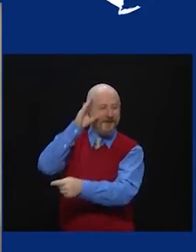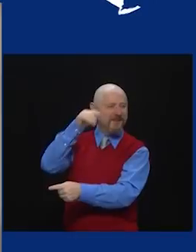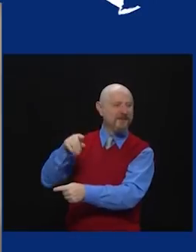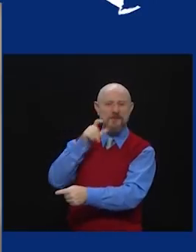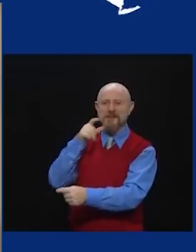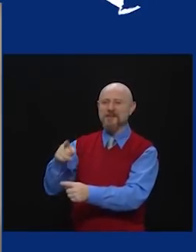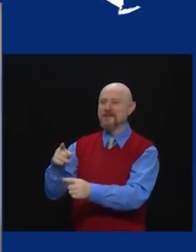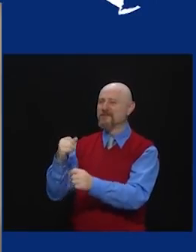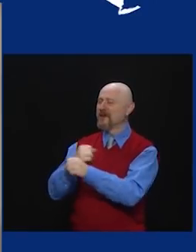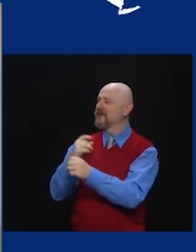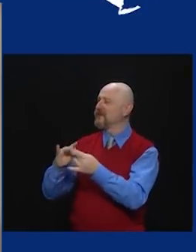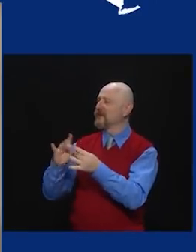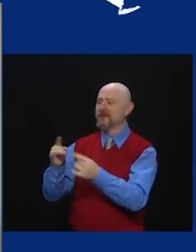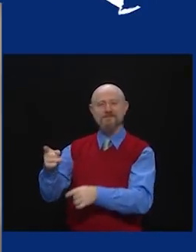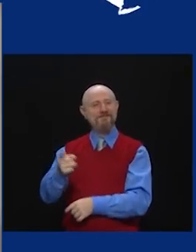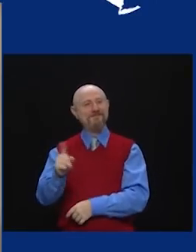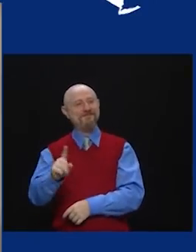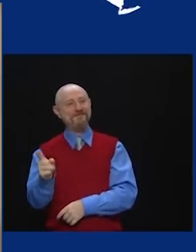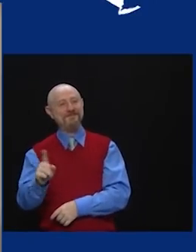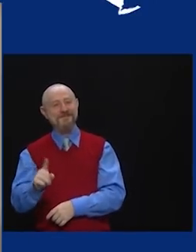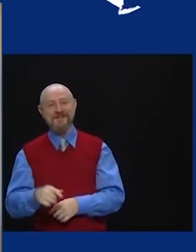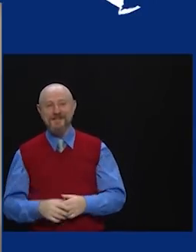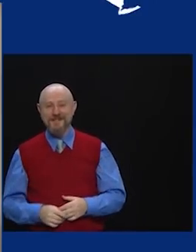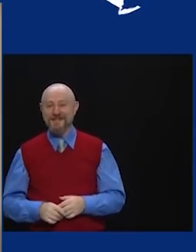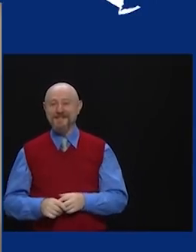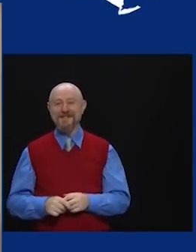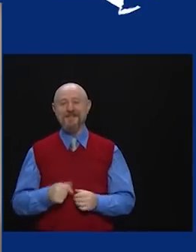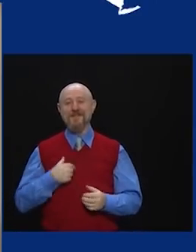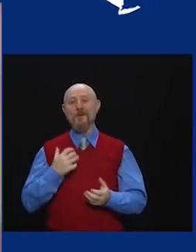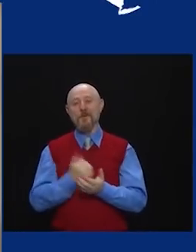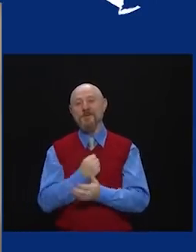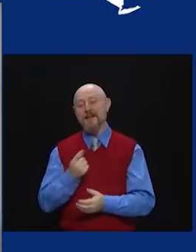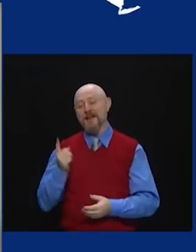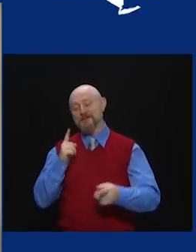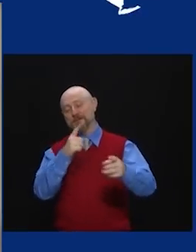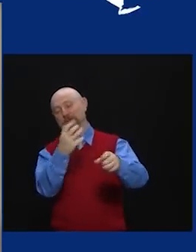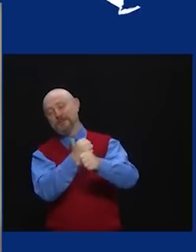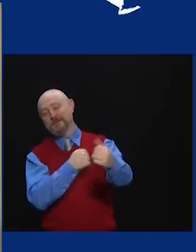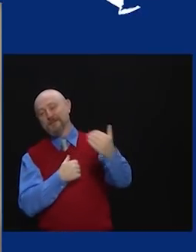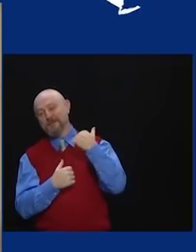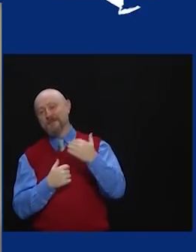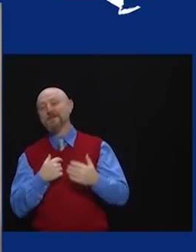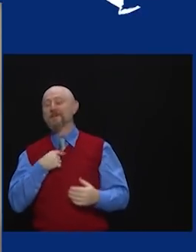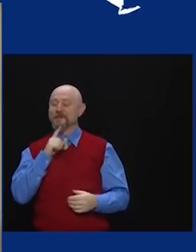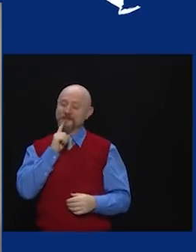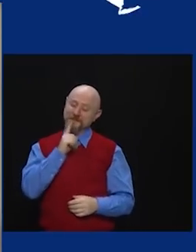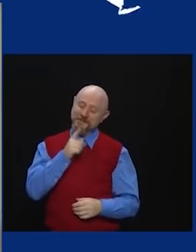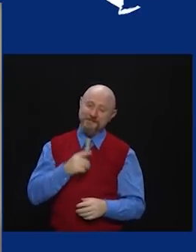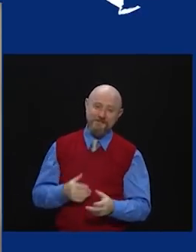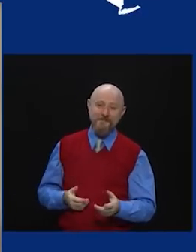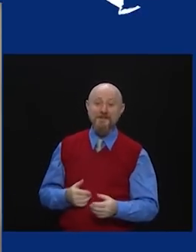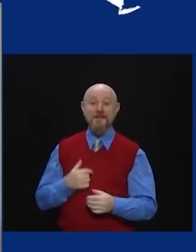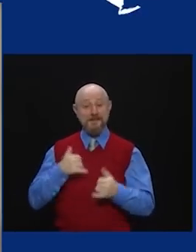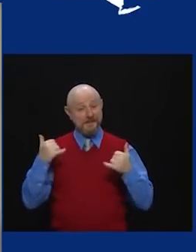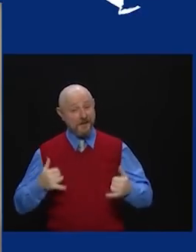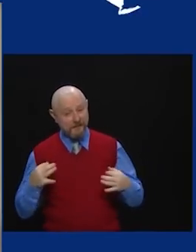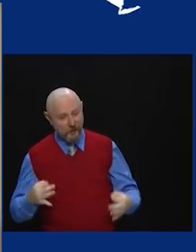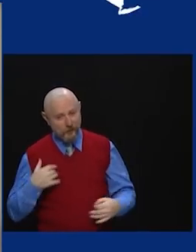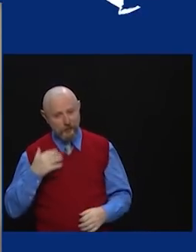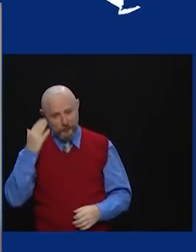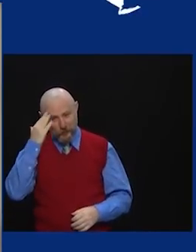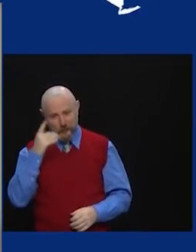You won last week. Yes, we did. Yes, we did. I definitely know who you are now, and I think you've done a great